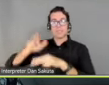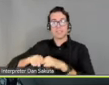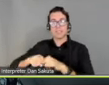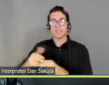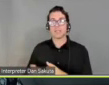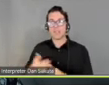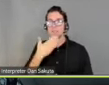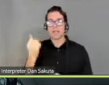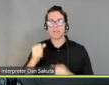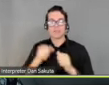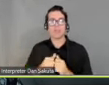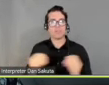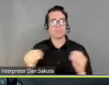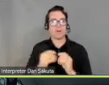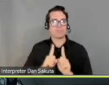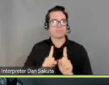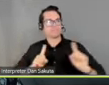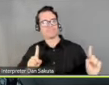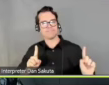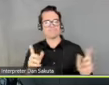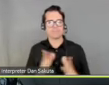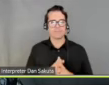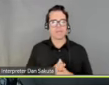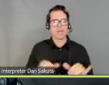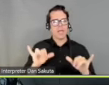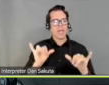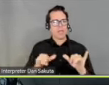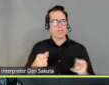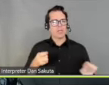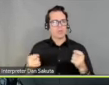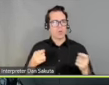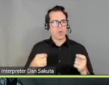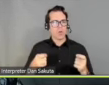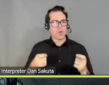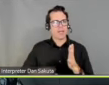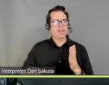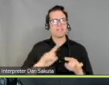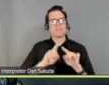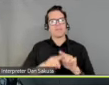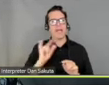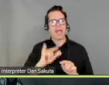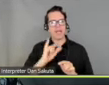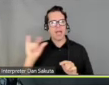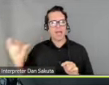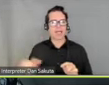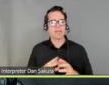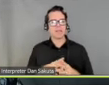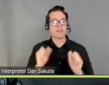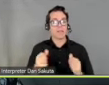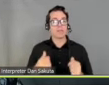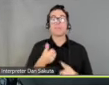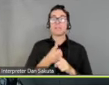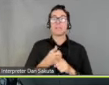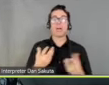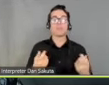you. Look at the engineering controls on different airlines. And then you can take controls yourself, right,